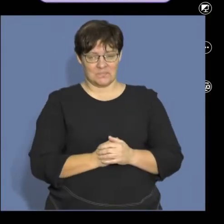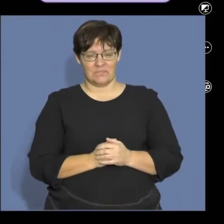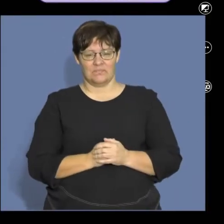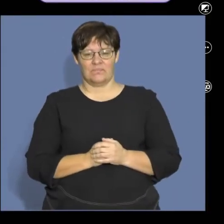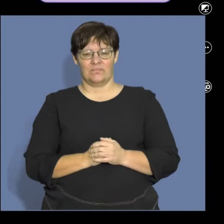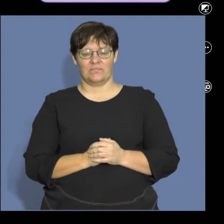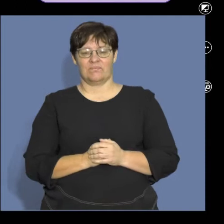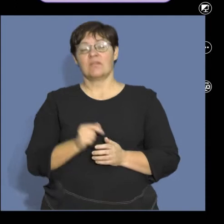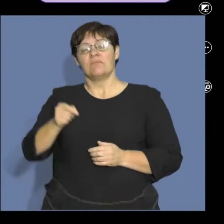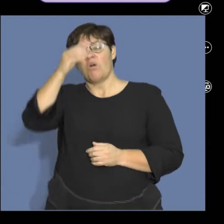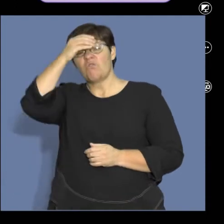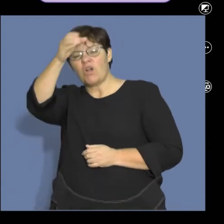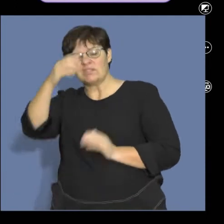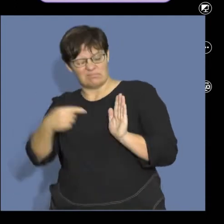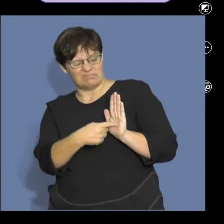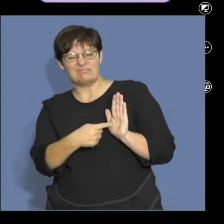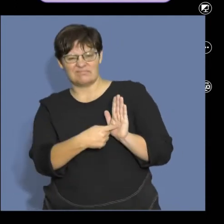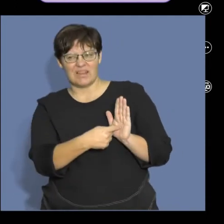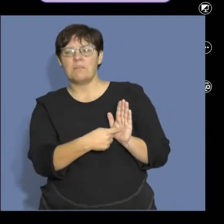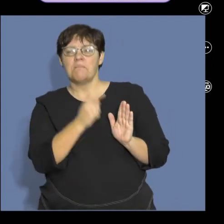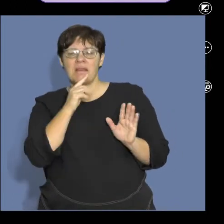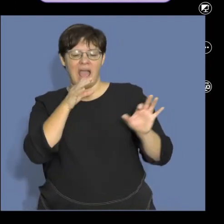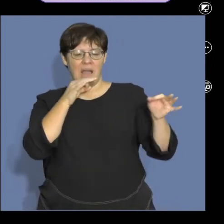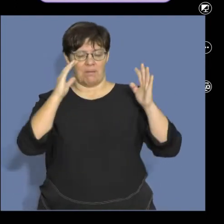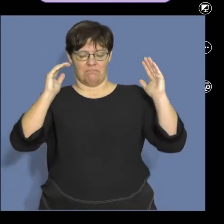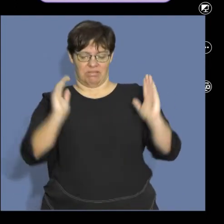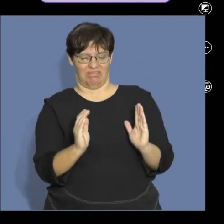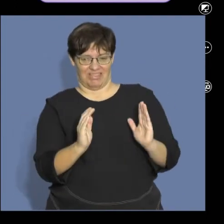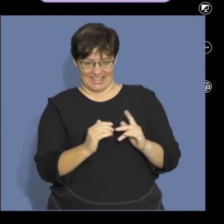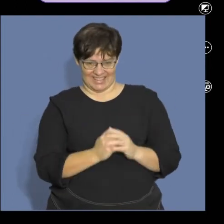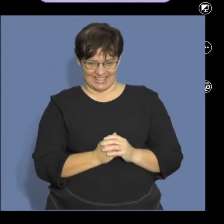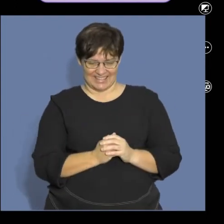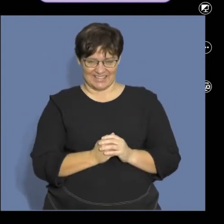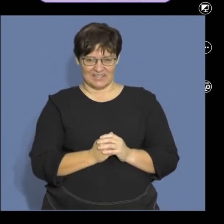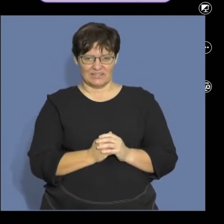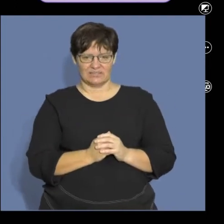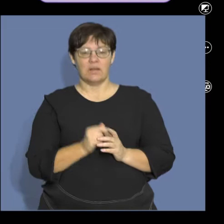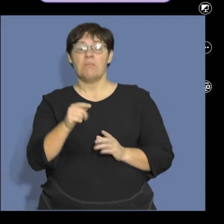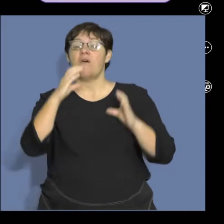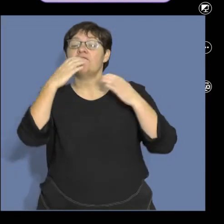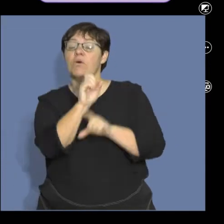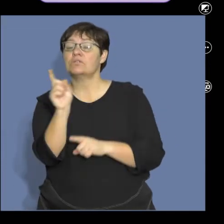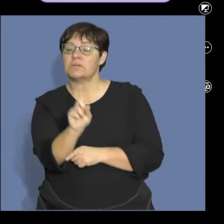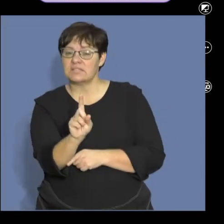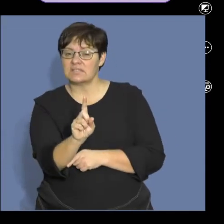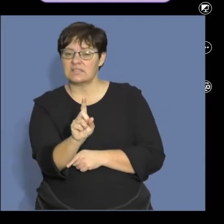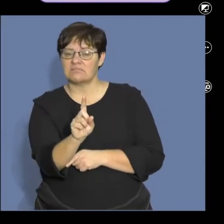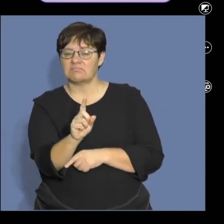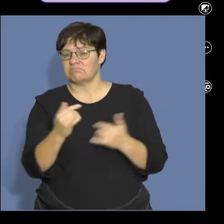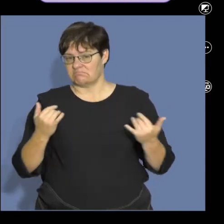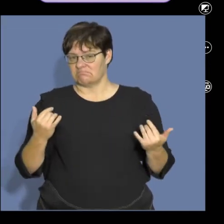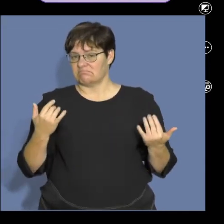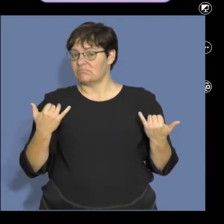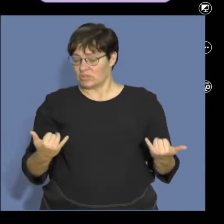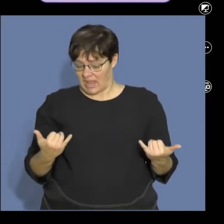So this concept map narrows things down a little and simply focuses on what we're going